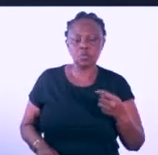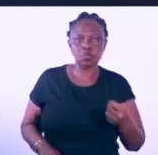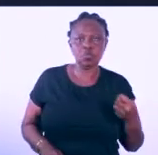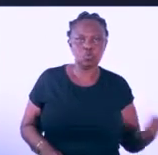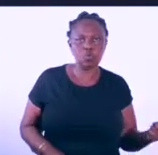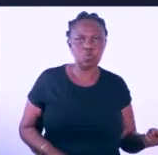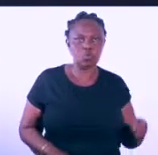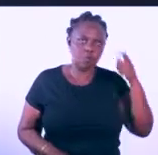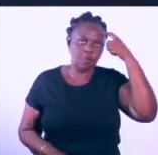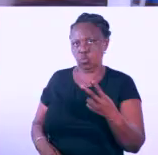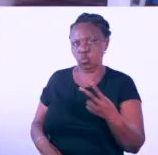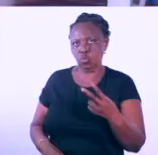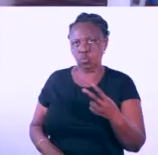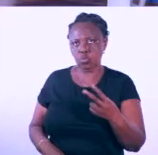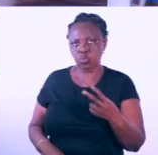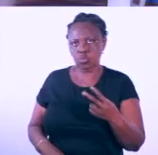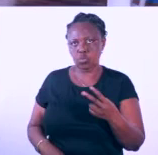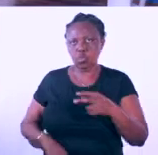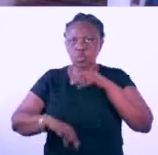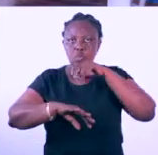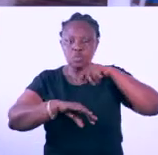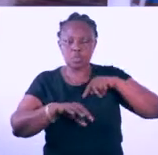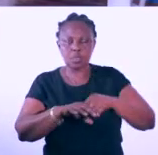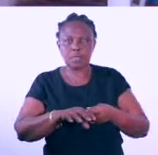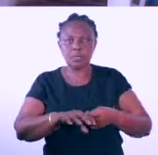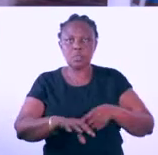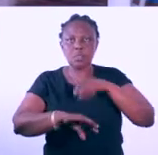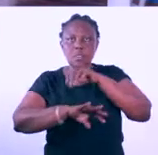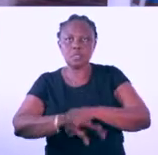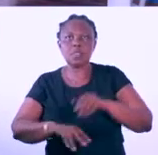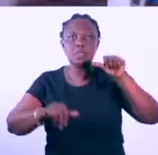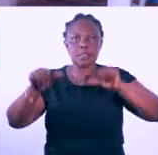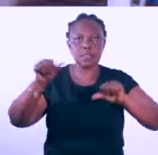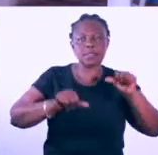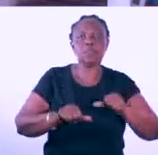and mathematics. I began with the English assessment tool.